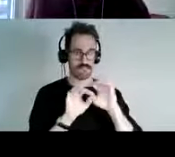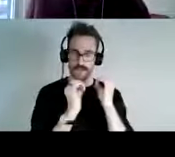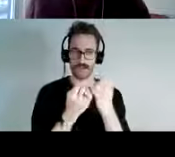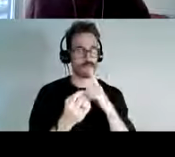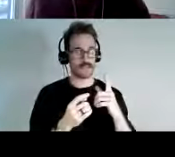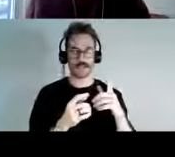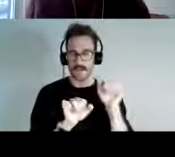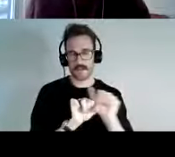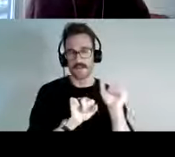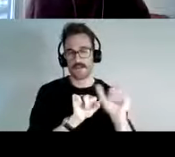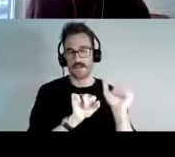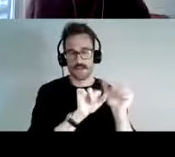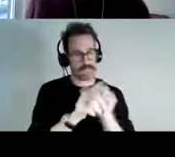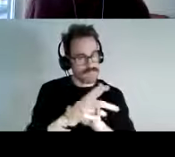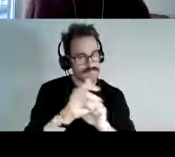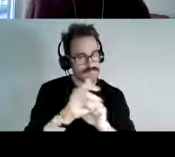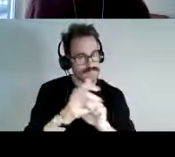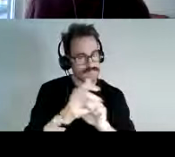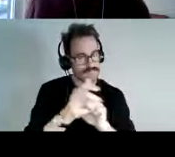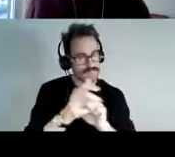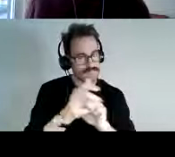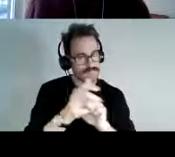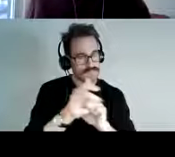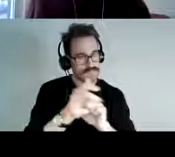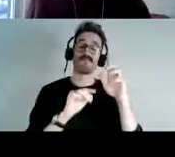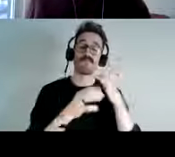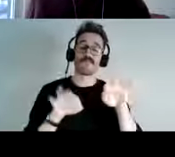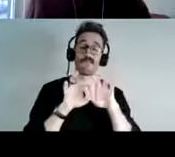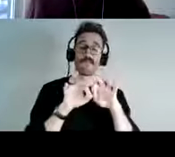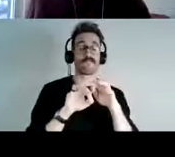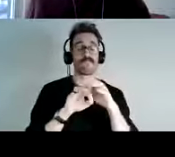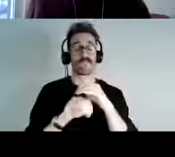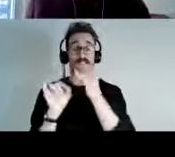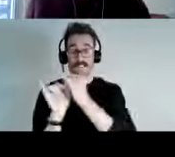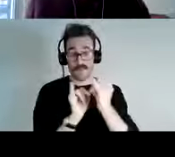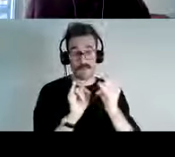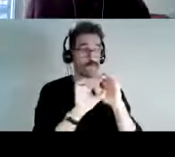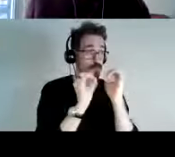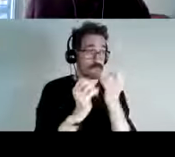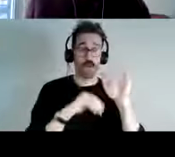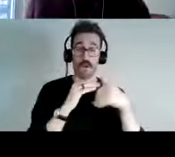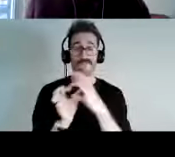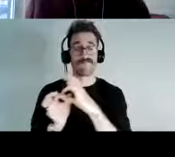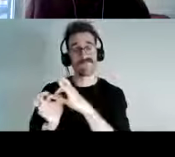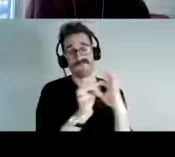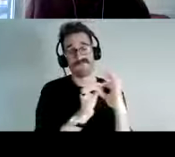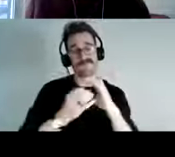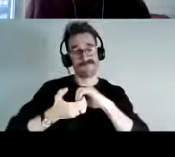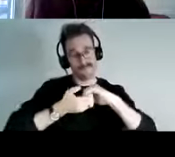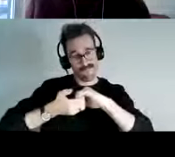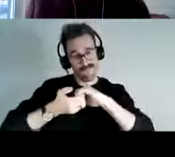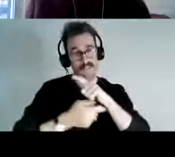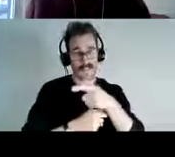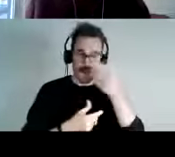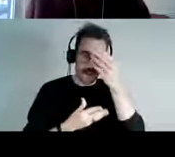is to connect individuals and organizations across Canada and beyond, and foster that exchange of